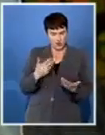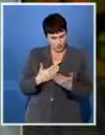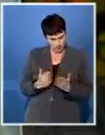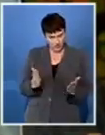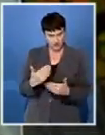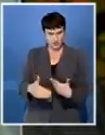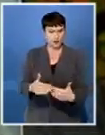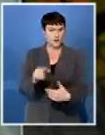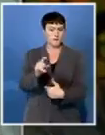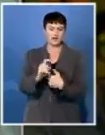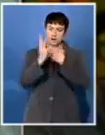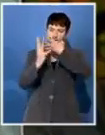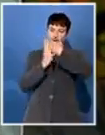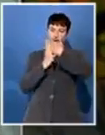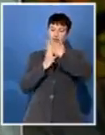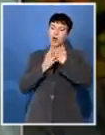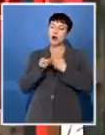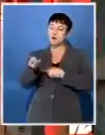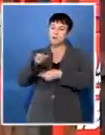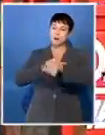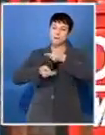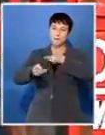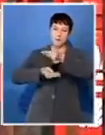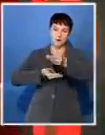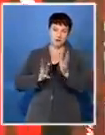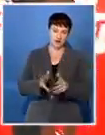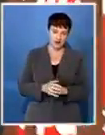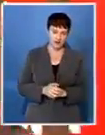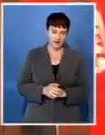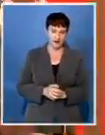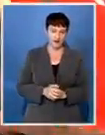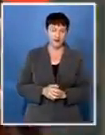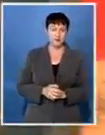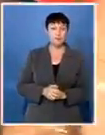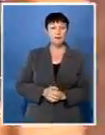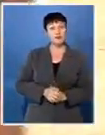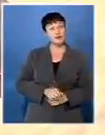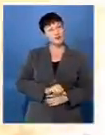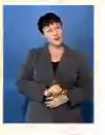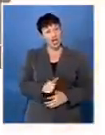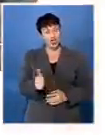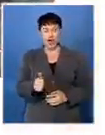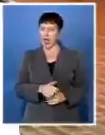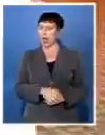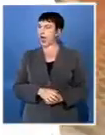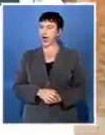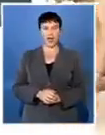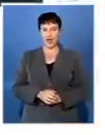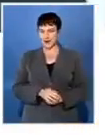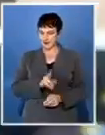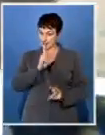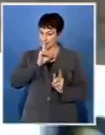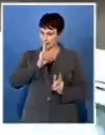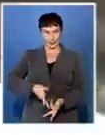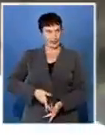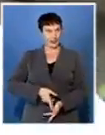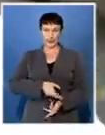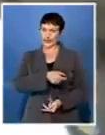shop. Just to selling like that. But others are not taking any chances. They